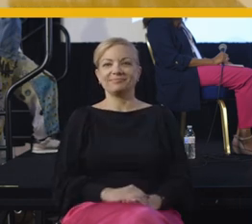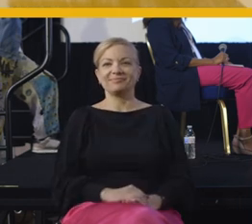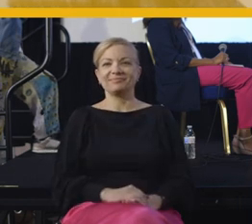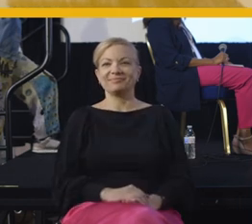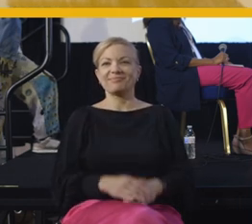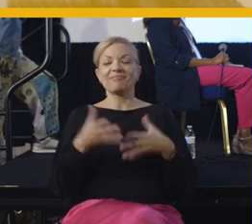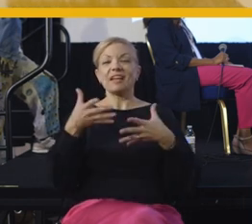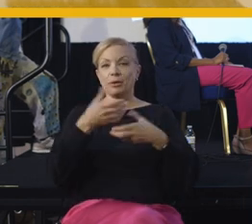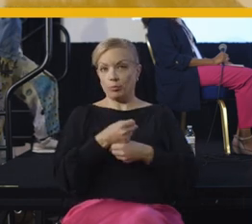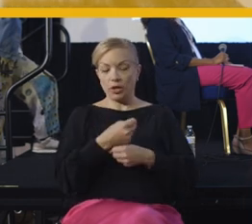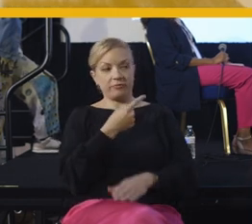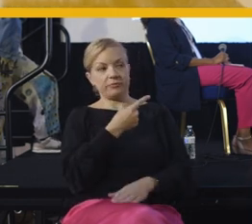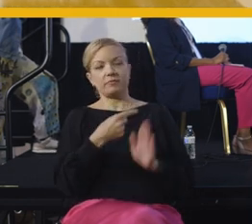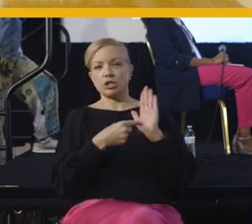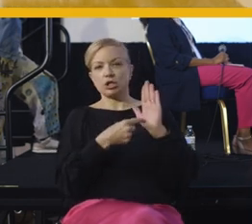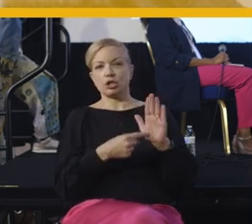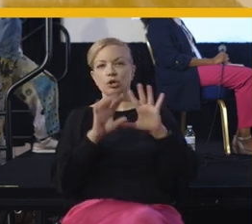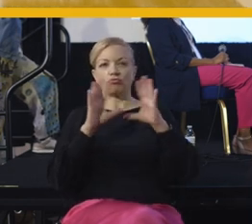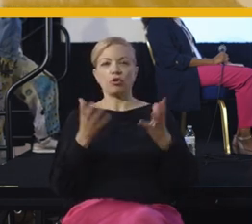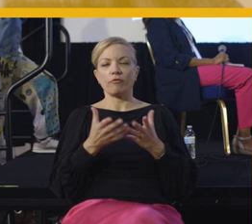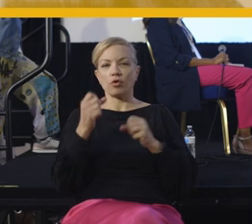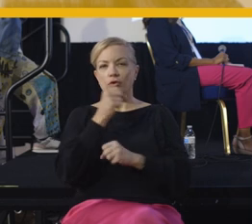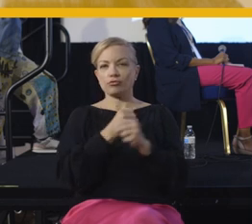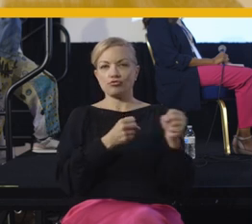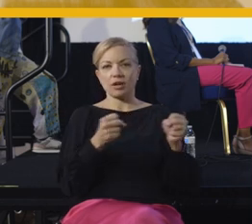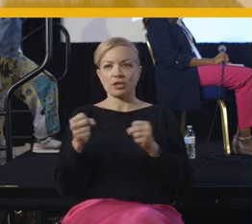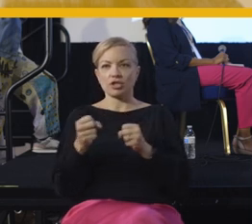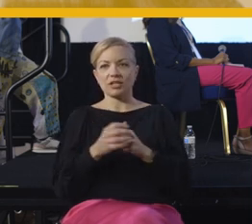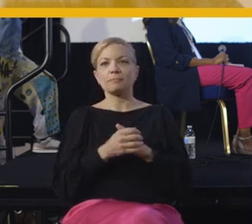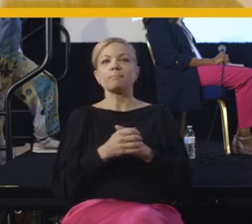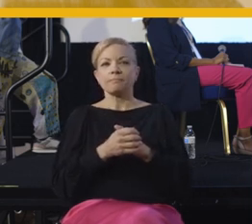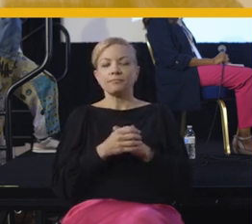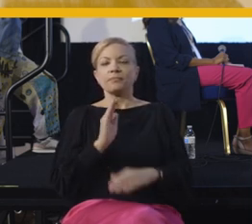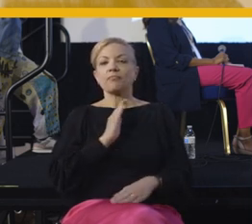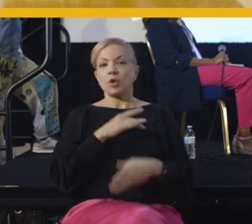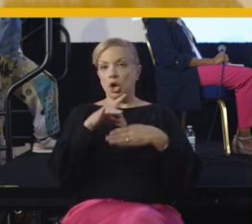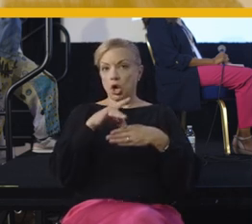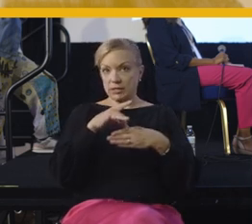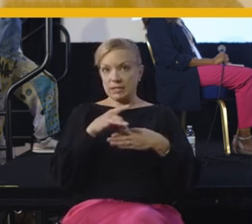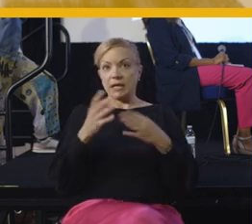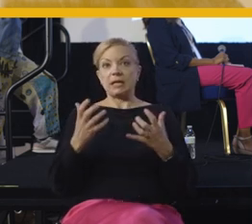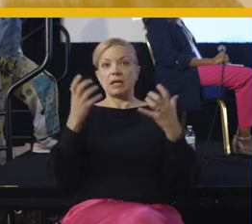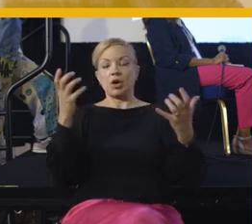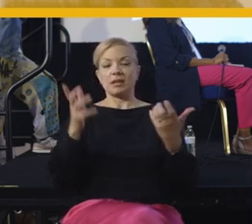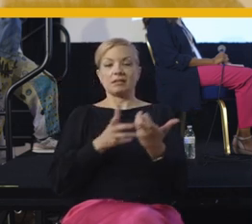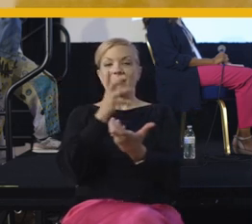slide. In brief, just want to share what our overall strategy looks like. We adapt our content and audience to